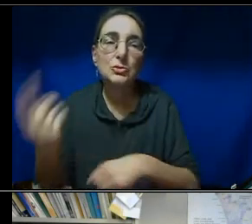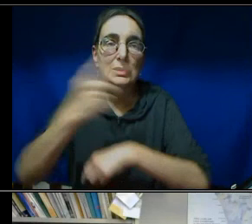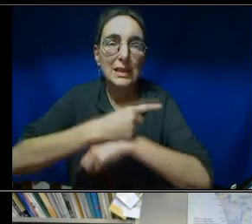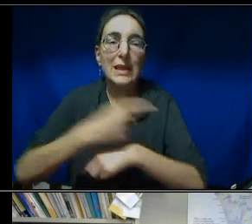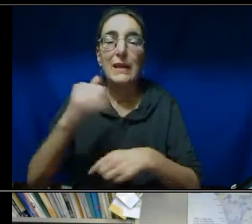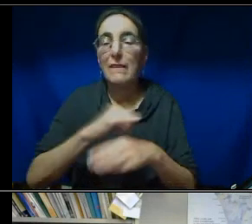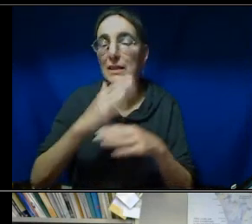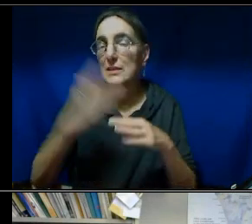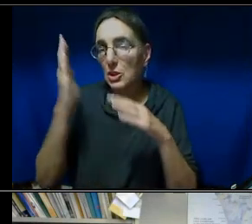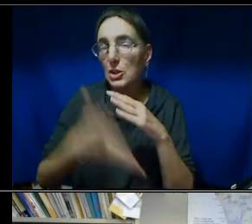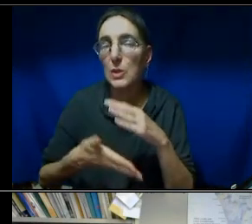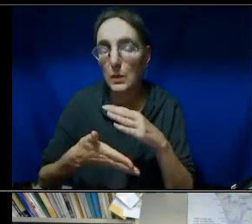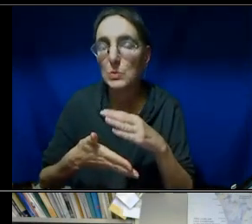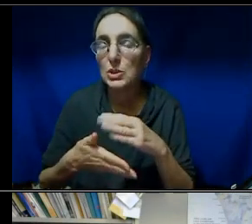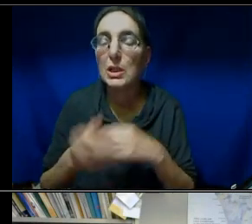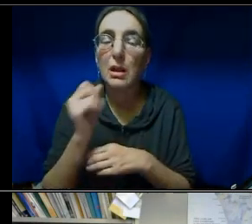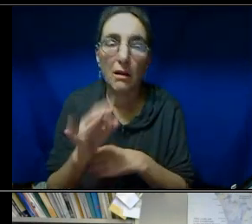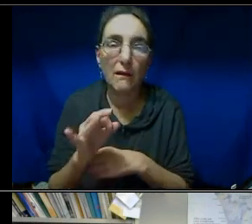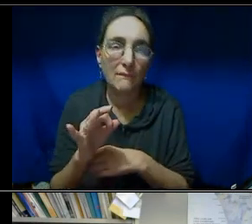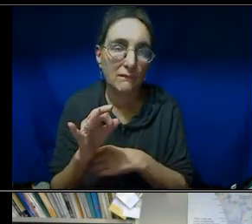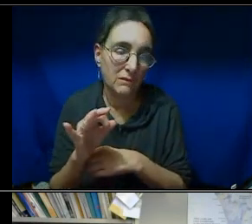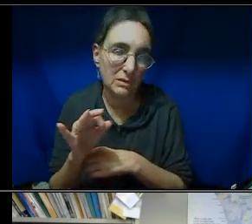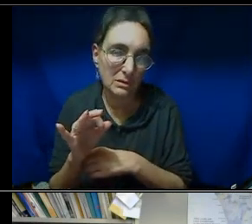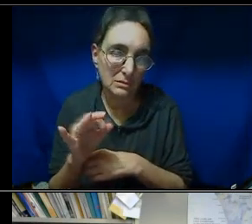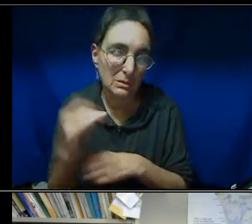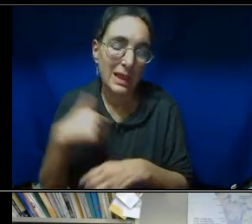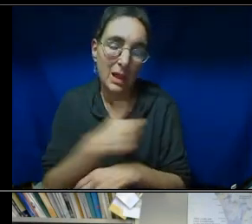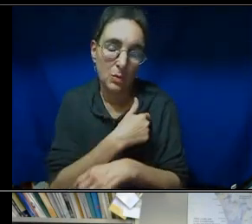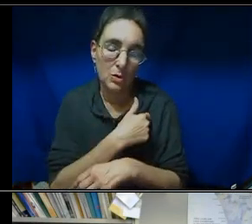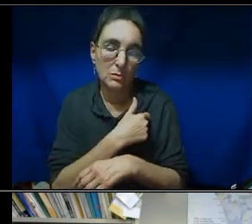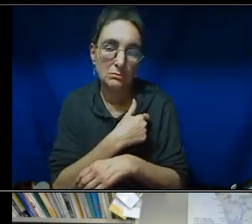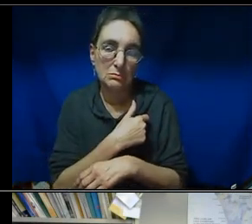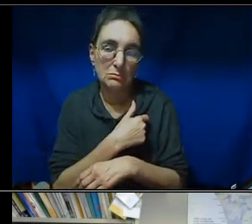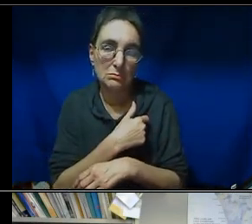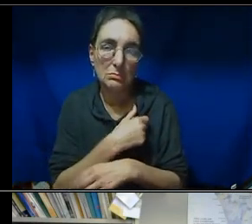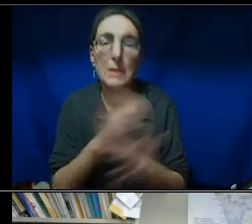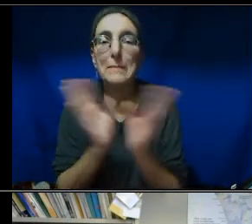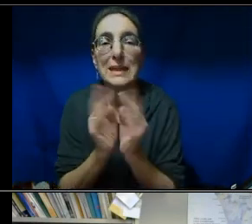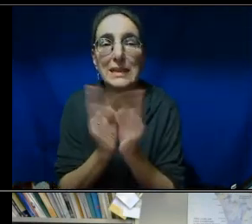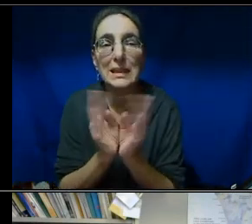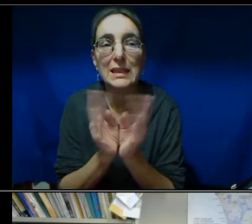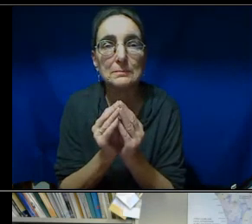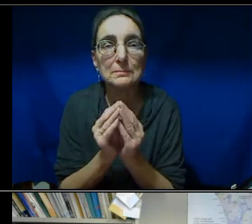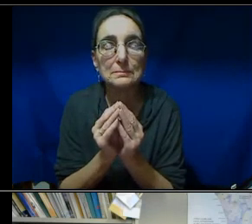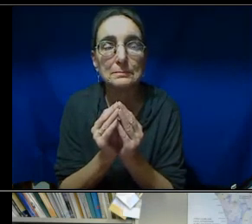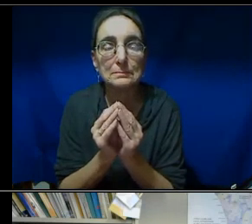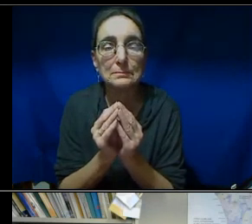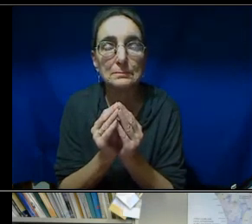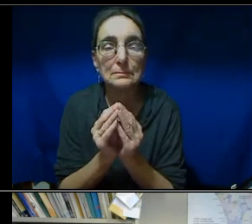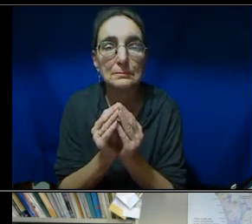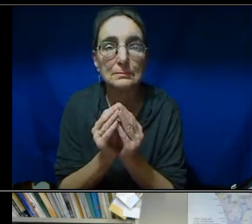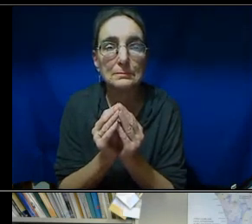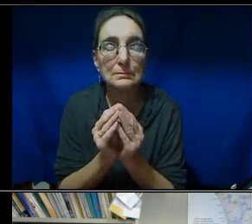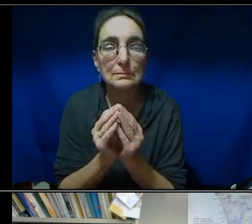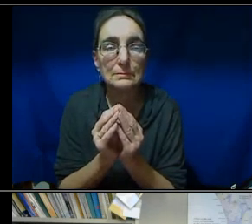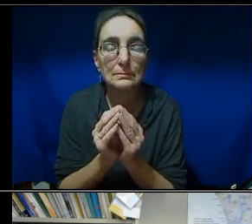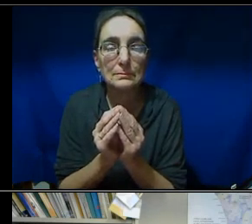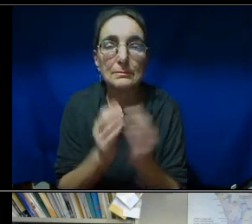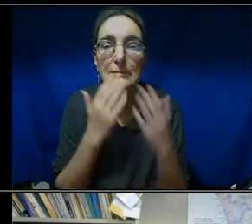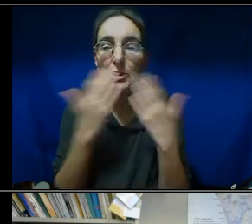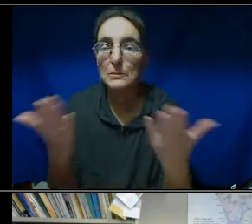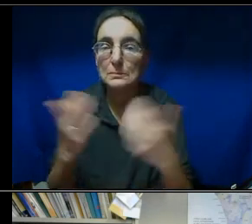conclusion of our meeting. Okay, thank you.